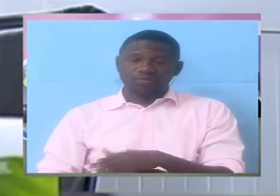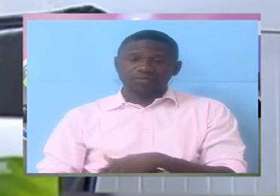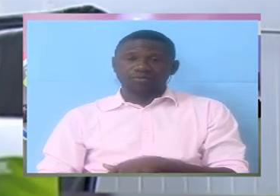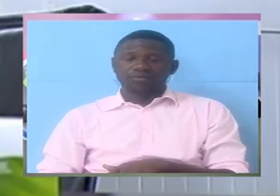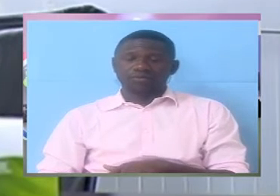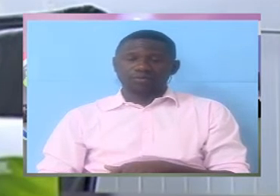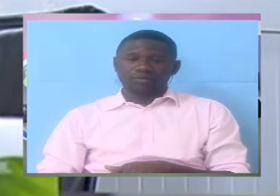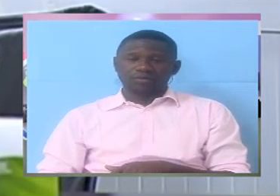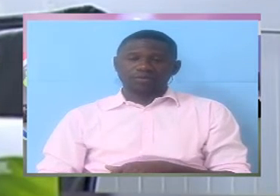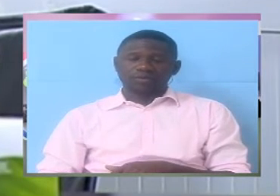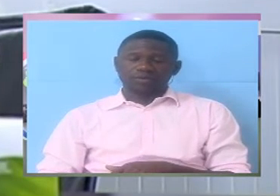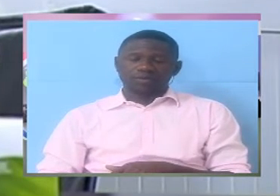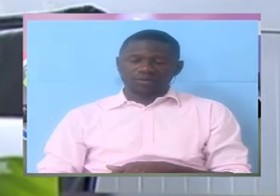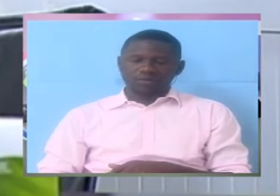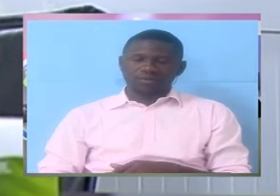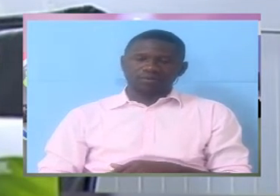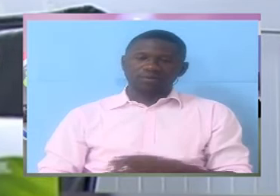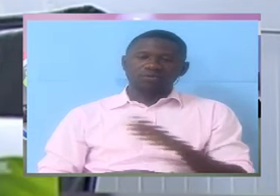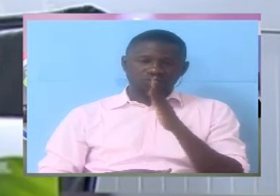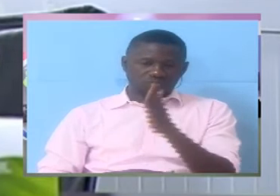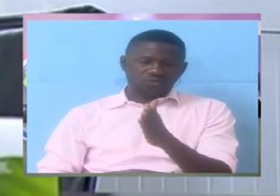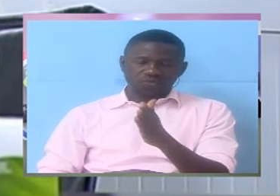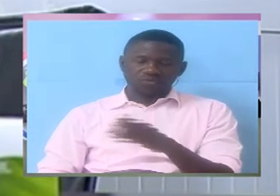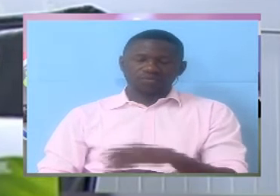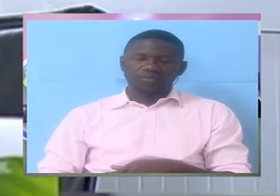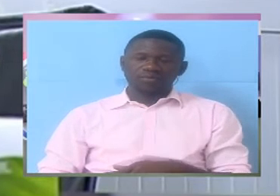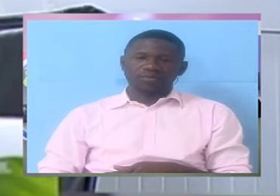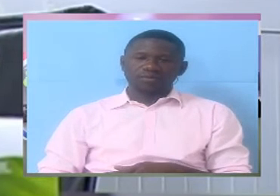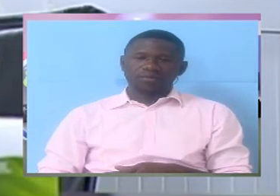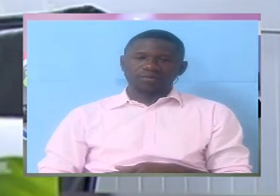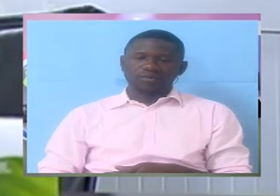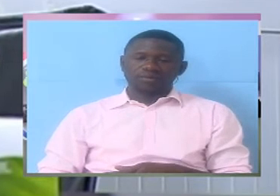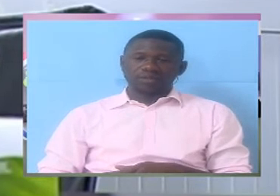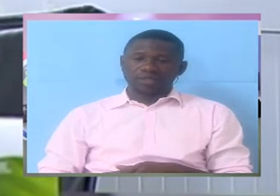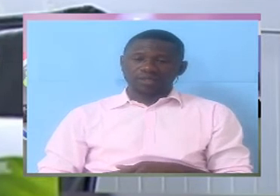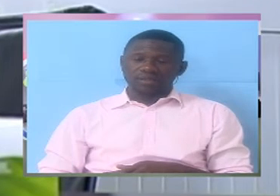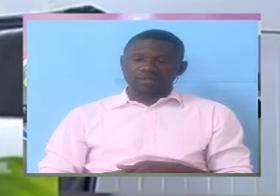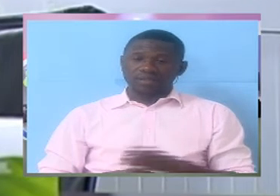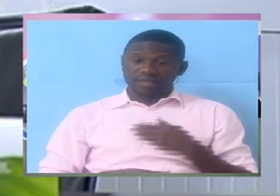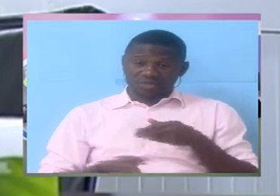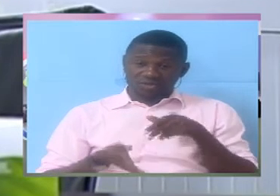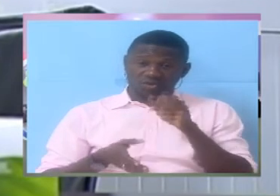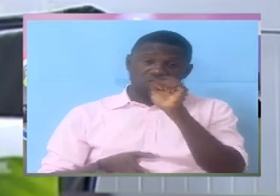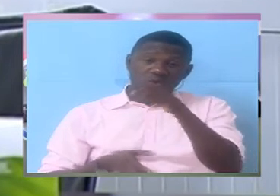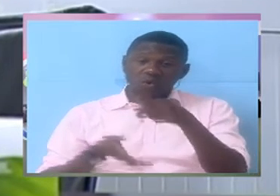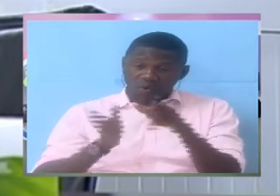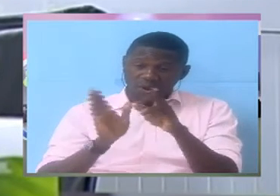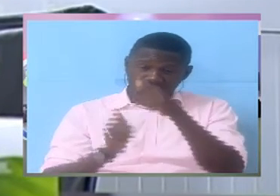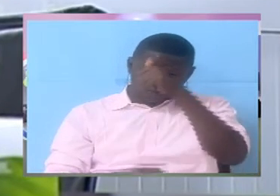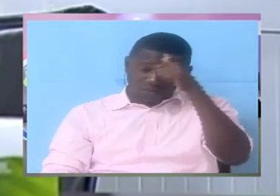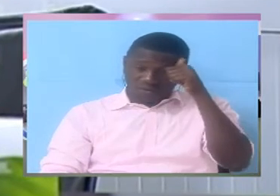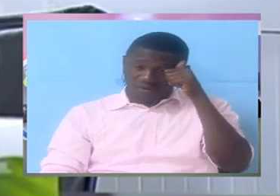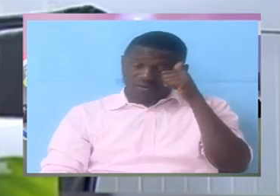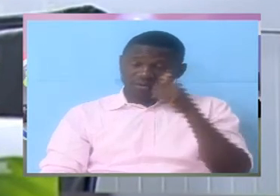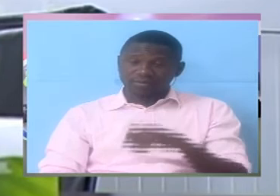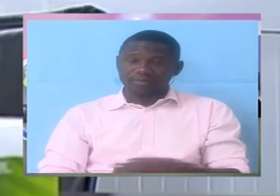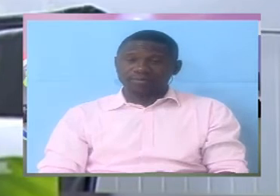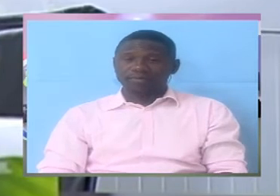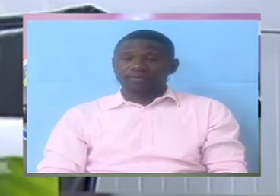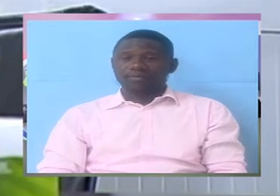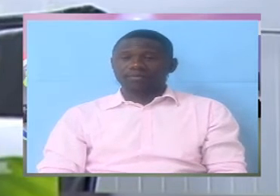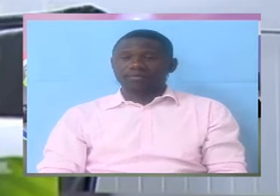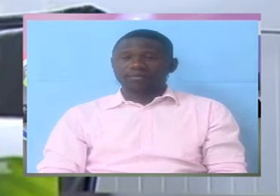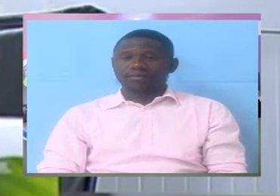Counsel, that's true. That was your modus operandi, correct? I think at the beginning about